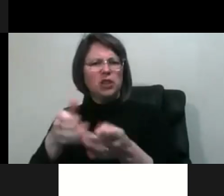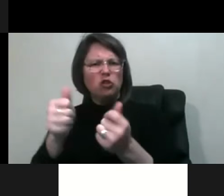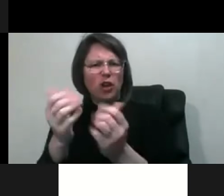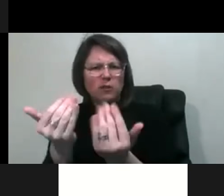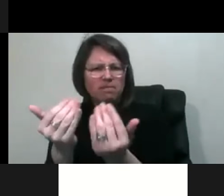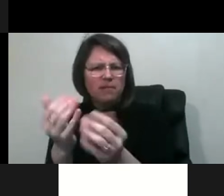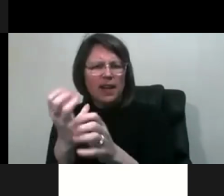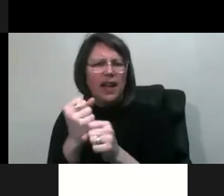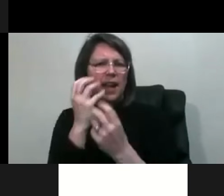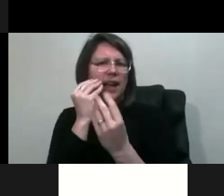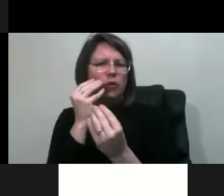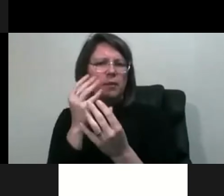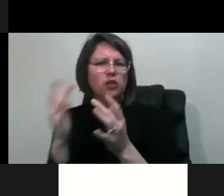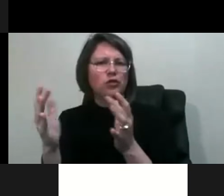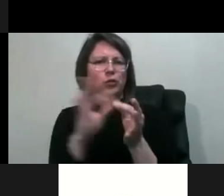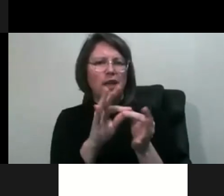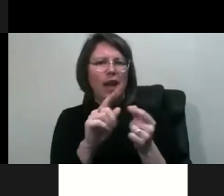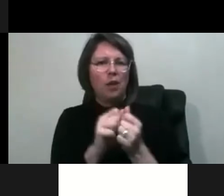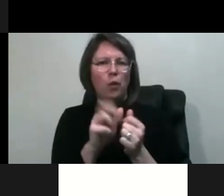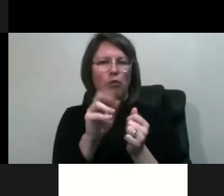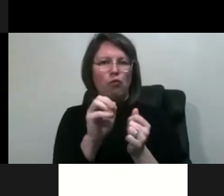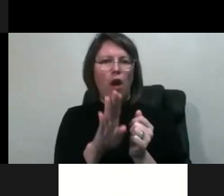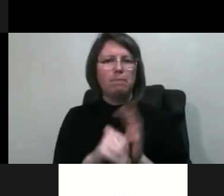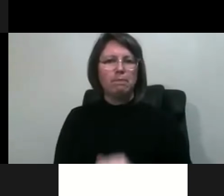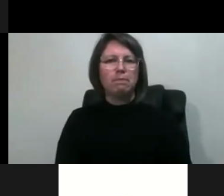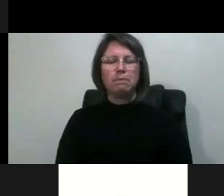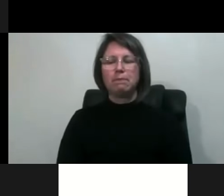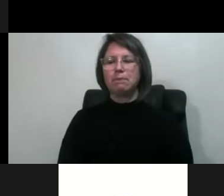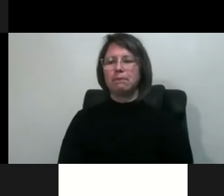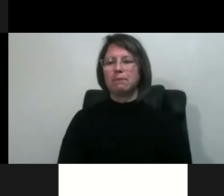reach out to us, and we'll connect afterwards, Rob. Yep.